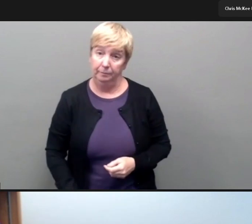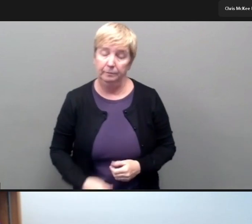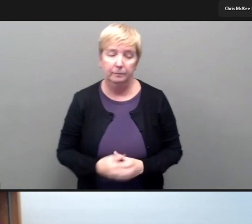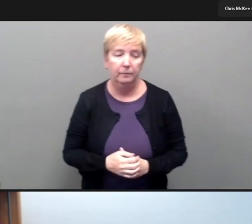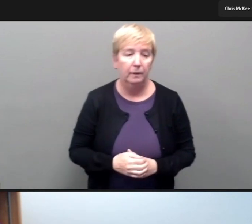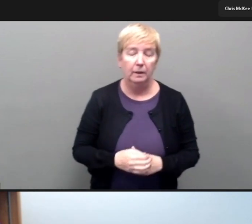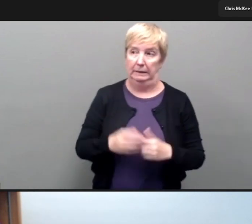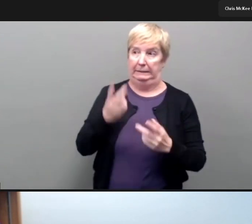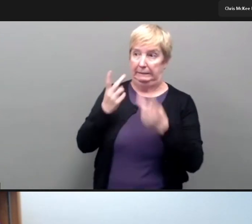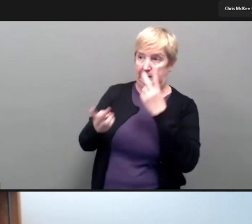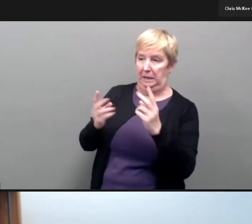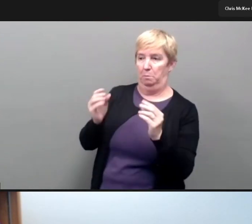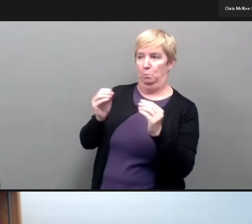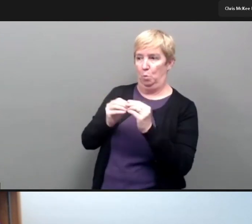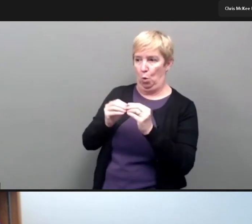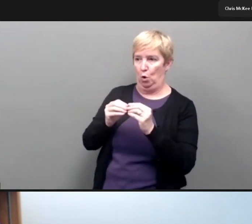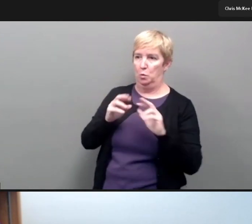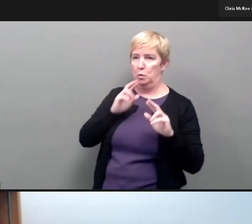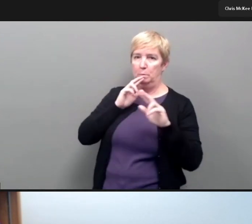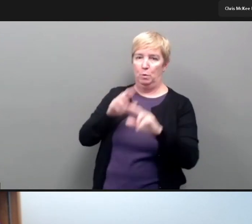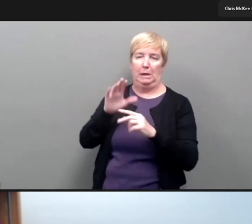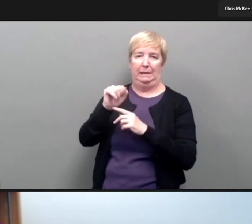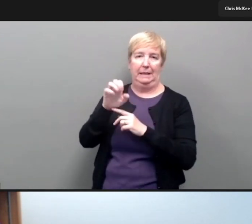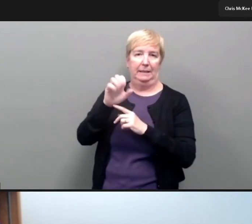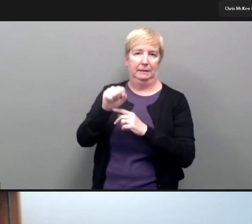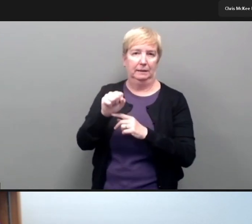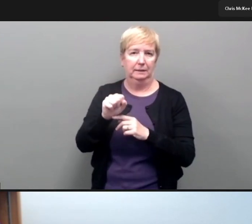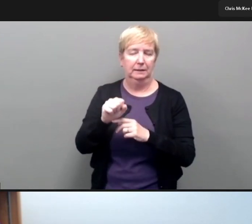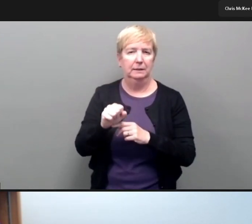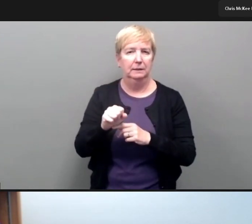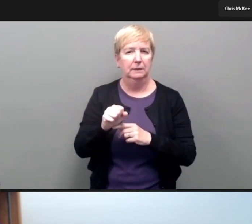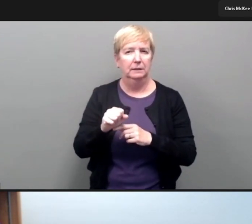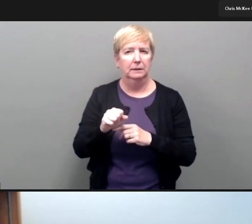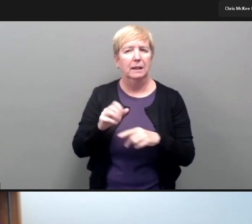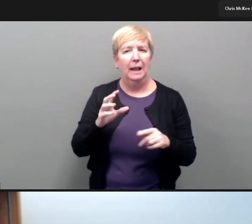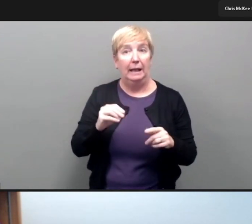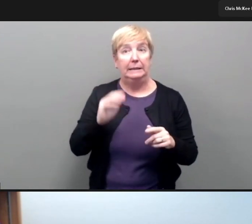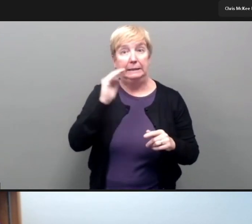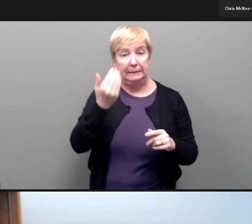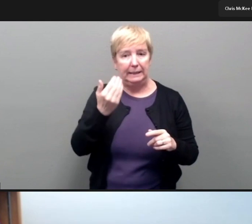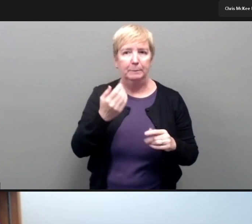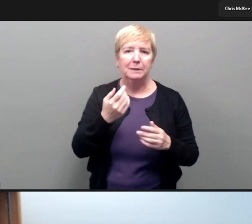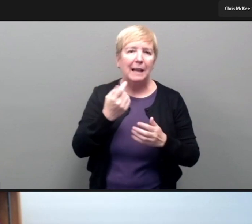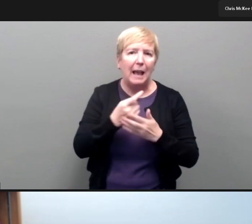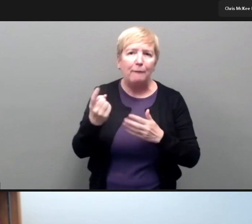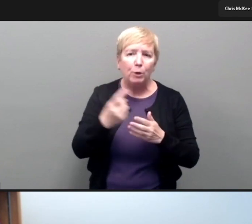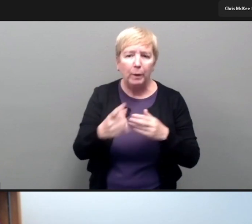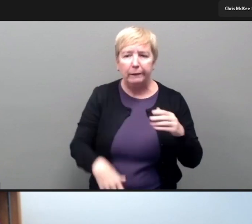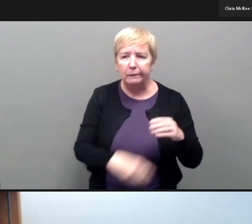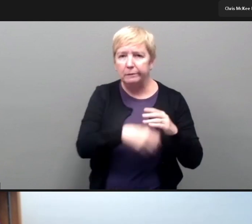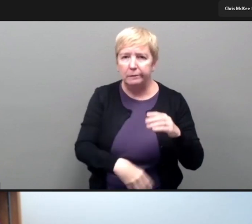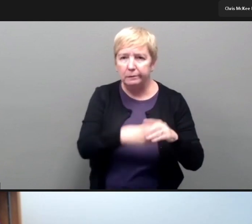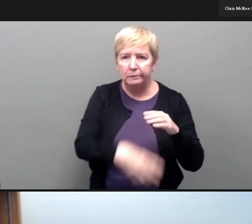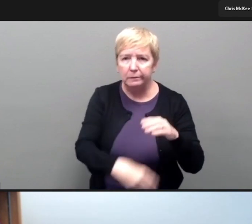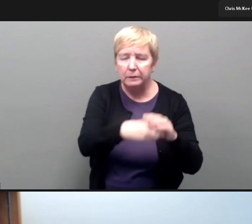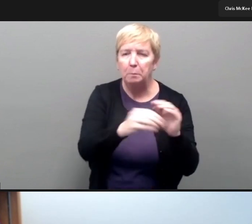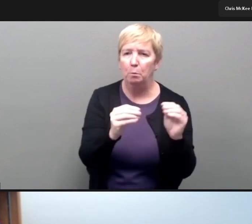been reported in the last 28 days, and that seems to be getting to be a longer list as of recent. So I just wanted to ask